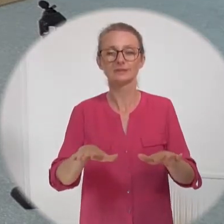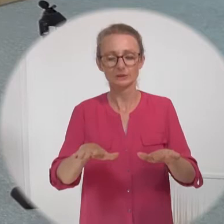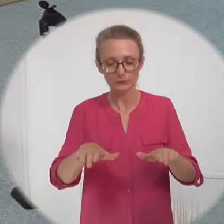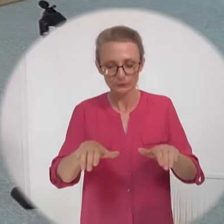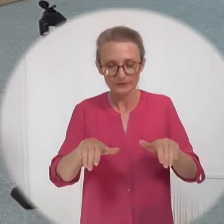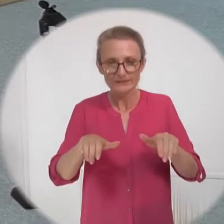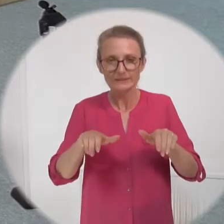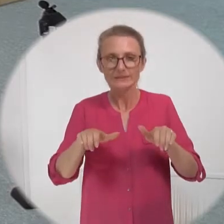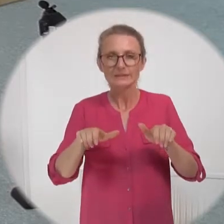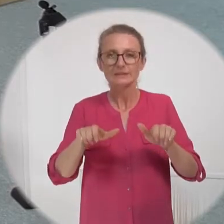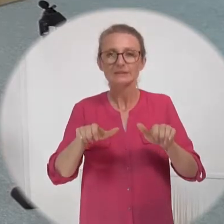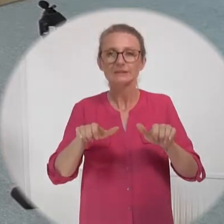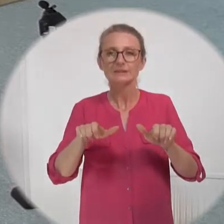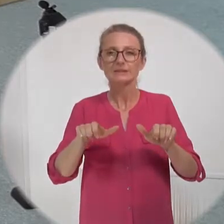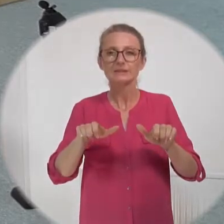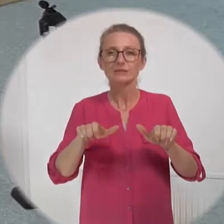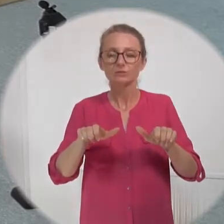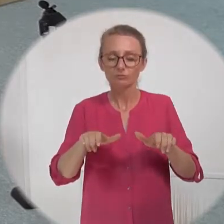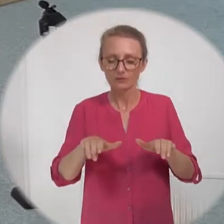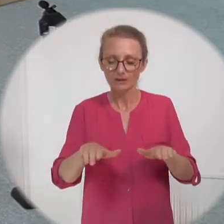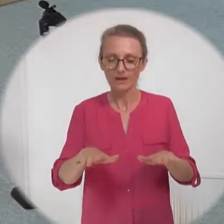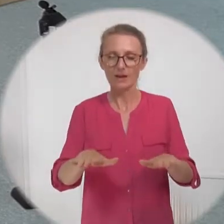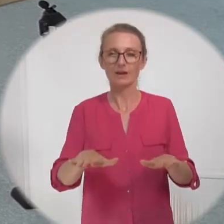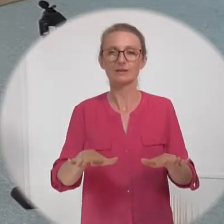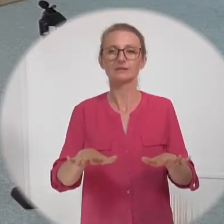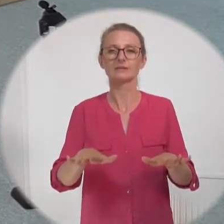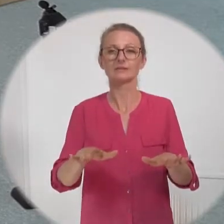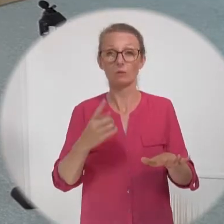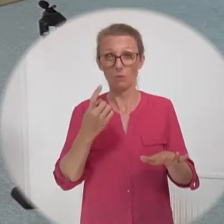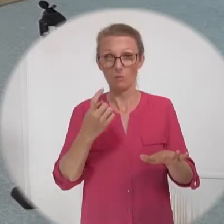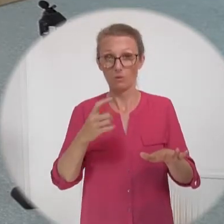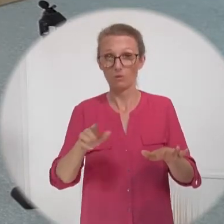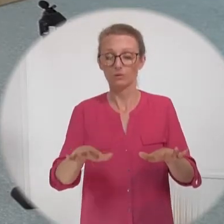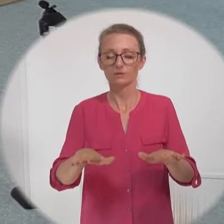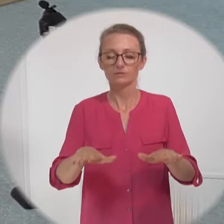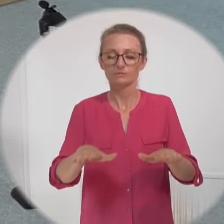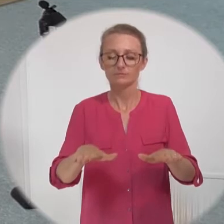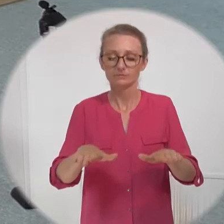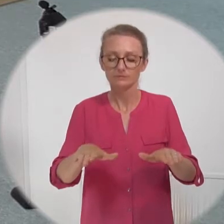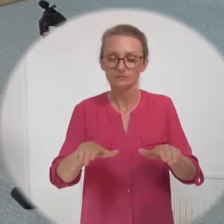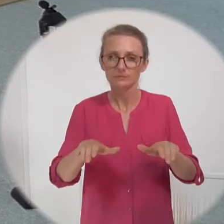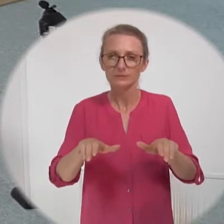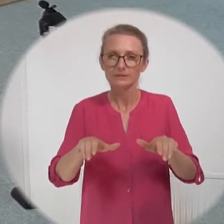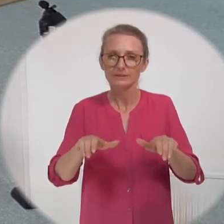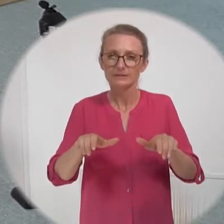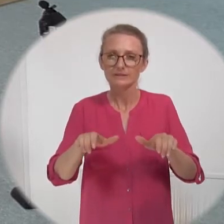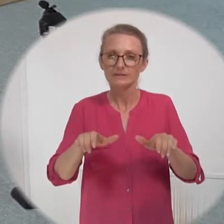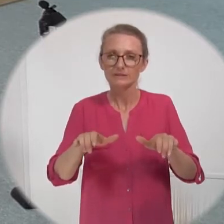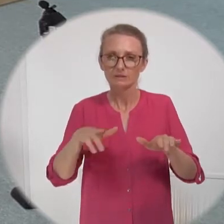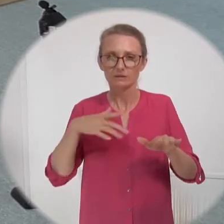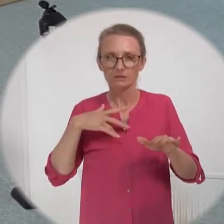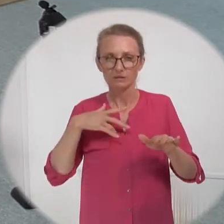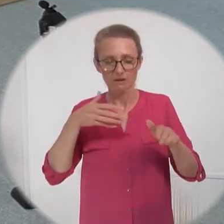Squeeze in and relax. And one more time. And really pay